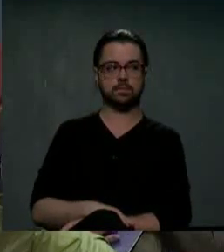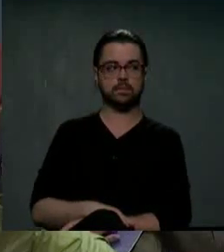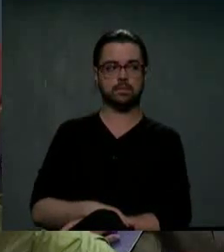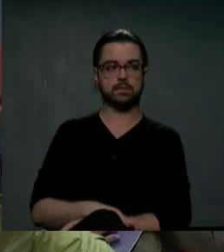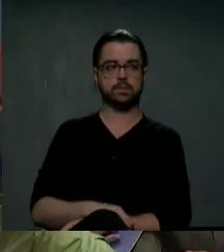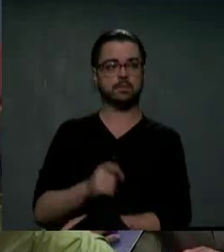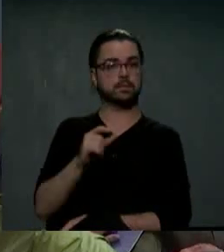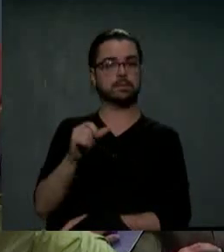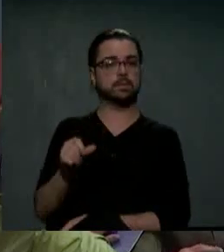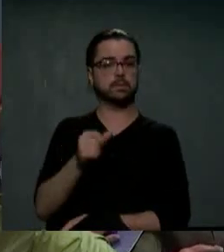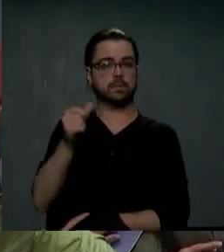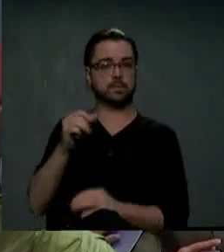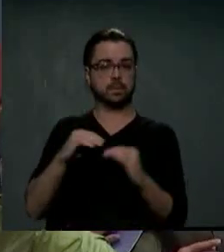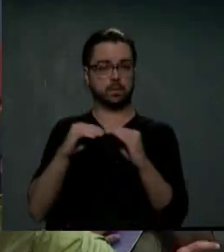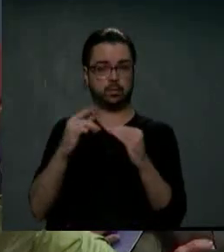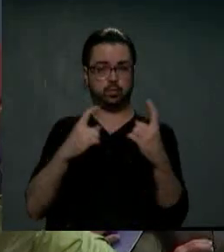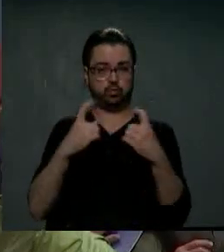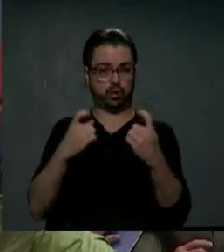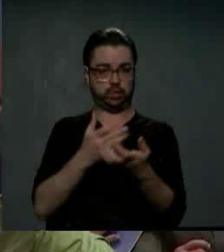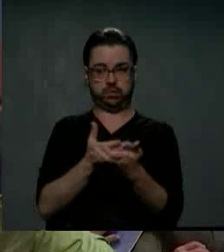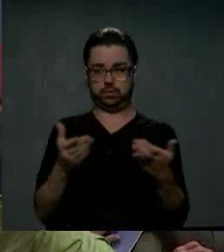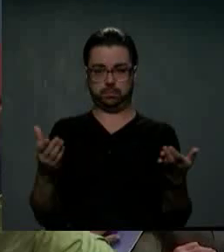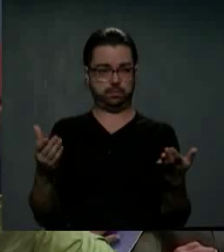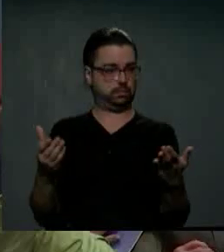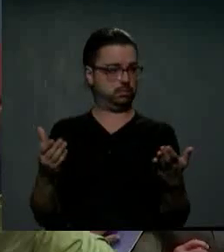Any other questions?